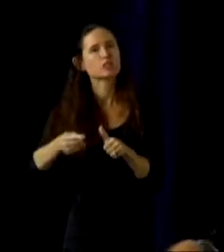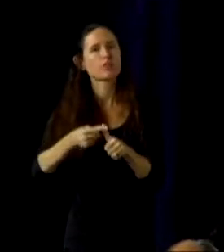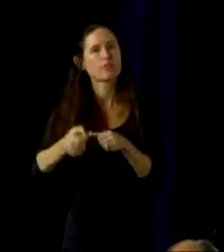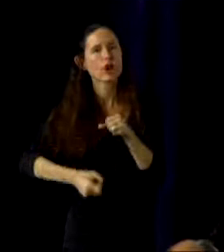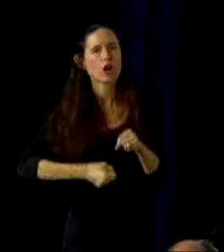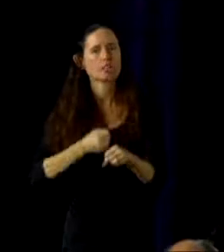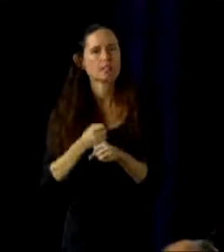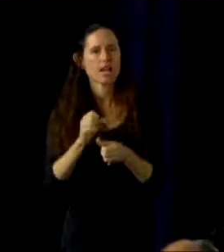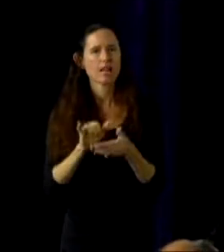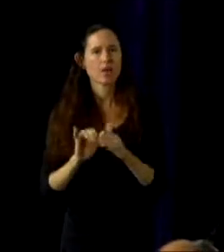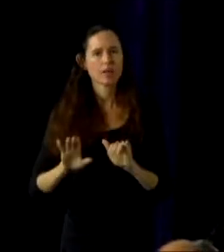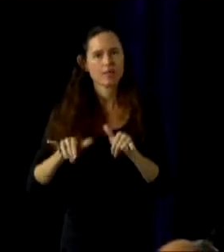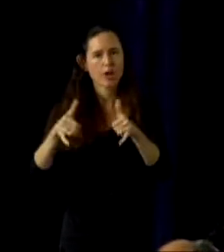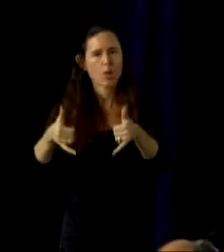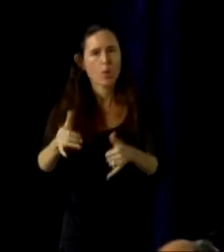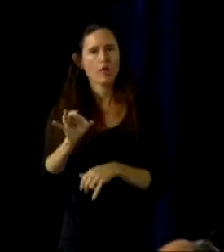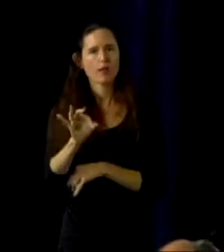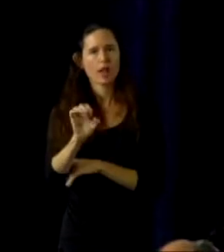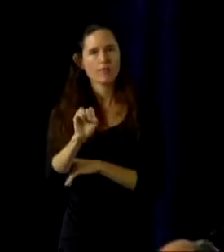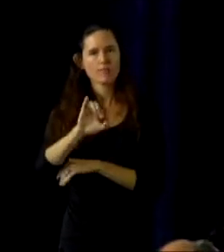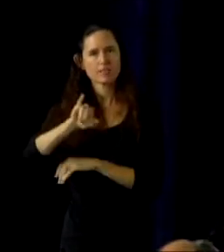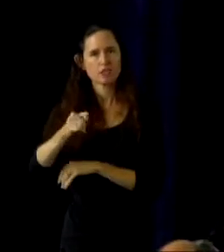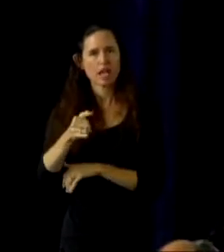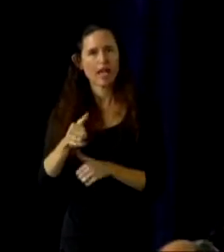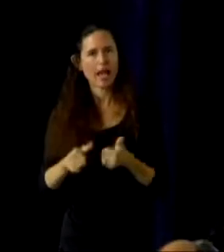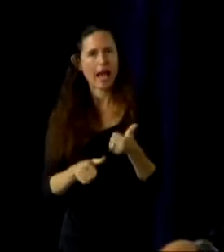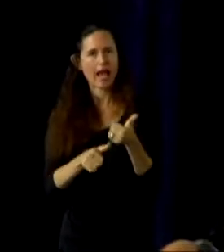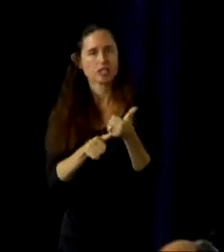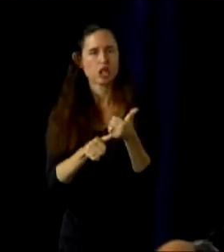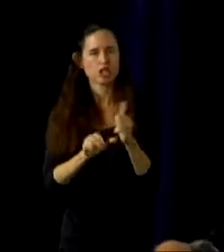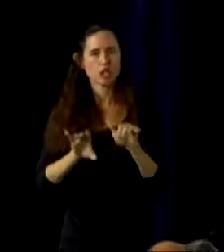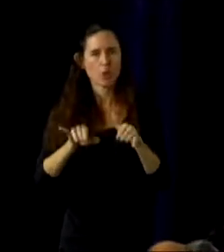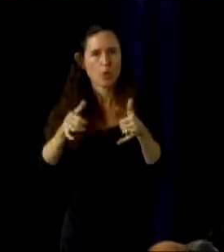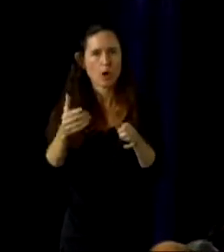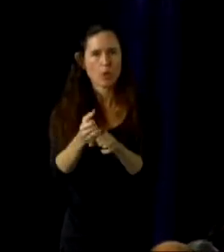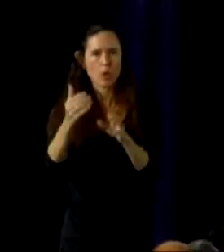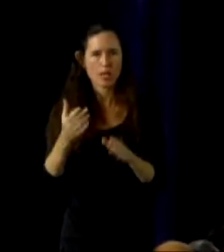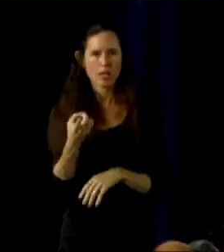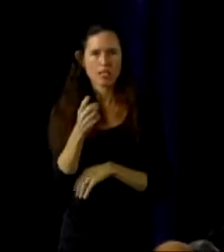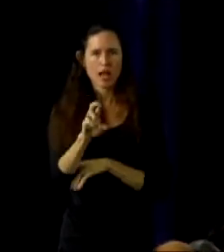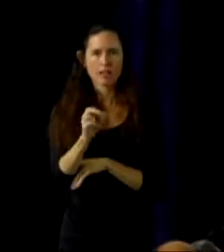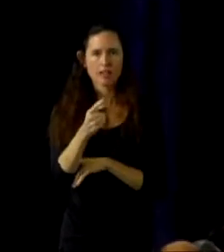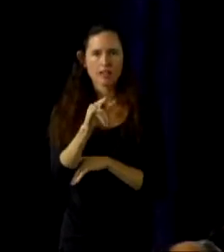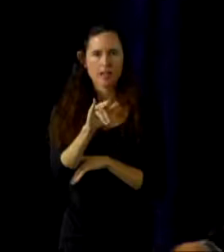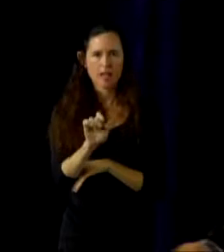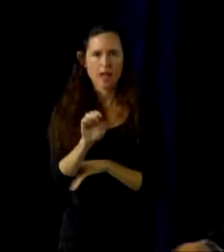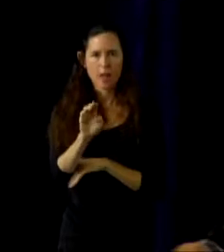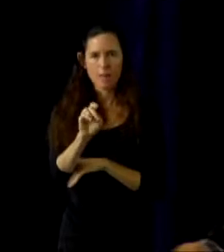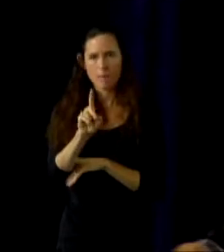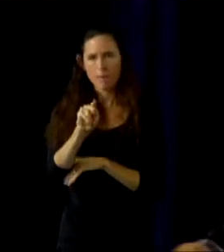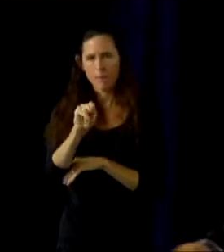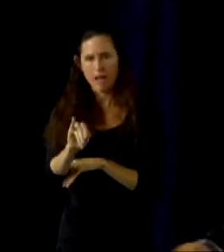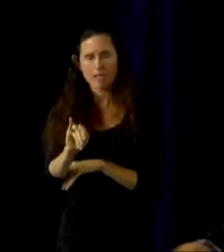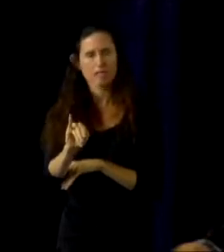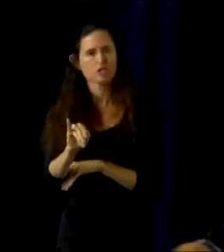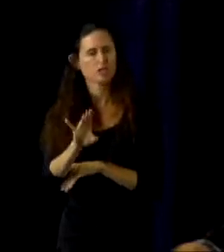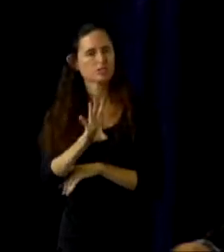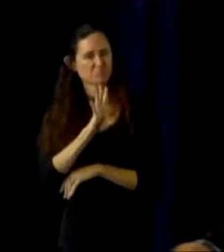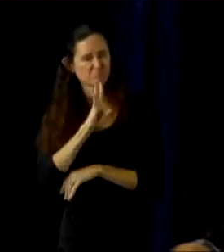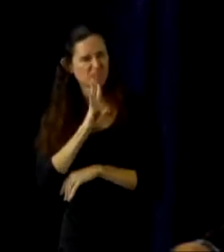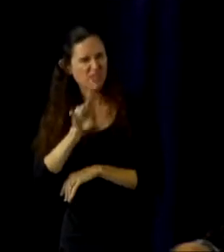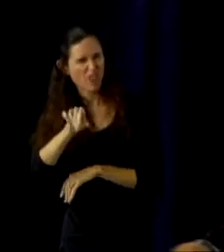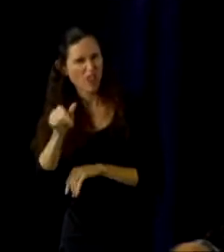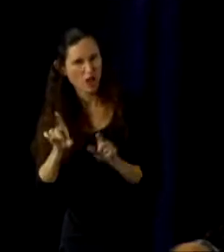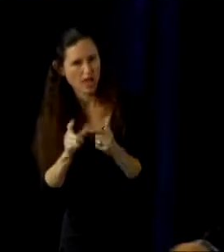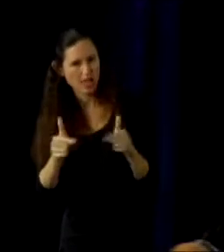did an award for the FSCJ Adjunct Award winner. And Dr. Gail Bondi, who is an English for Speaker of Other Language professor, was